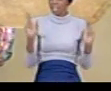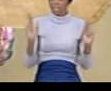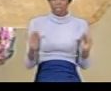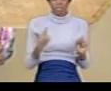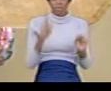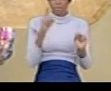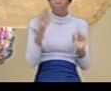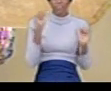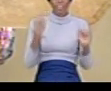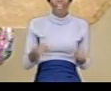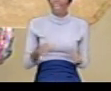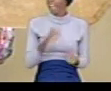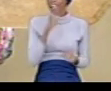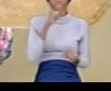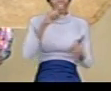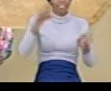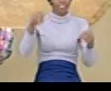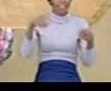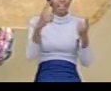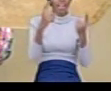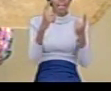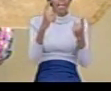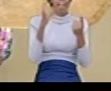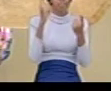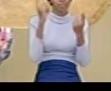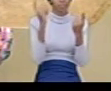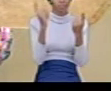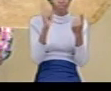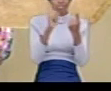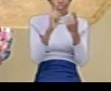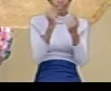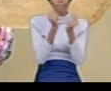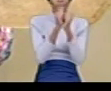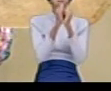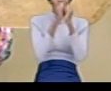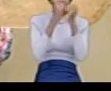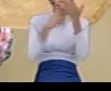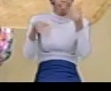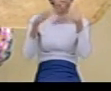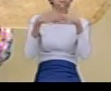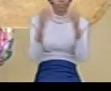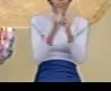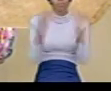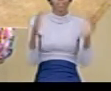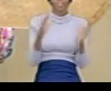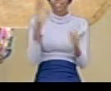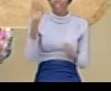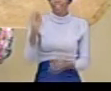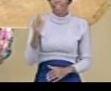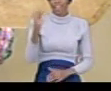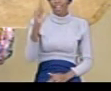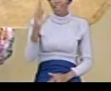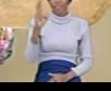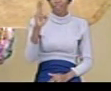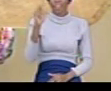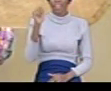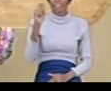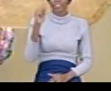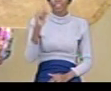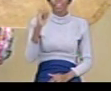S-A-L-V-A-T-I-O-N. No, you can't get to heaven without